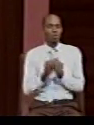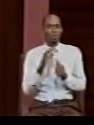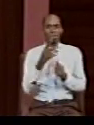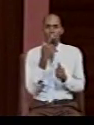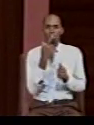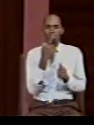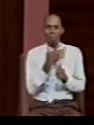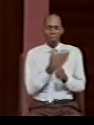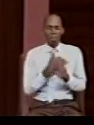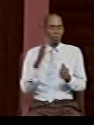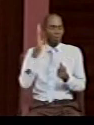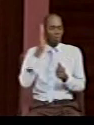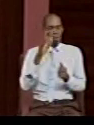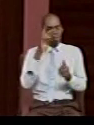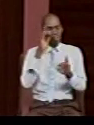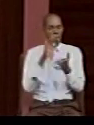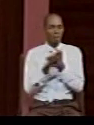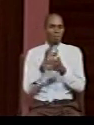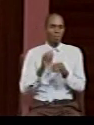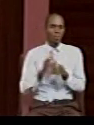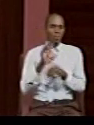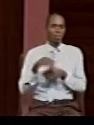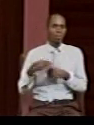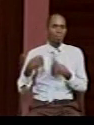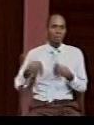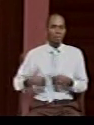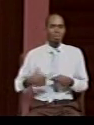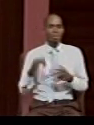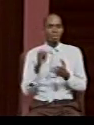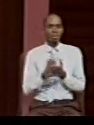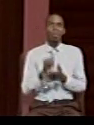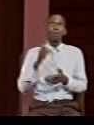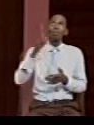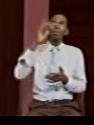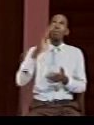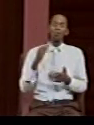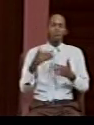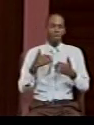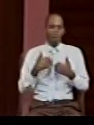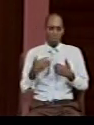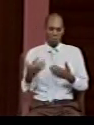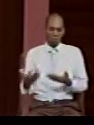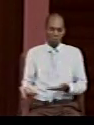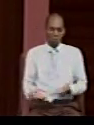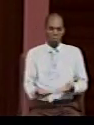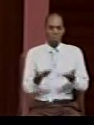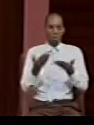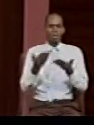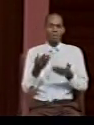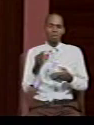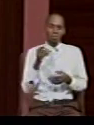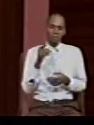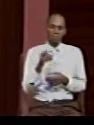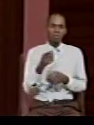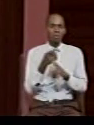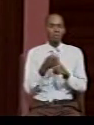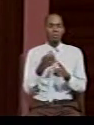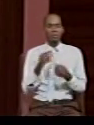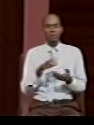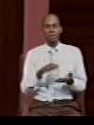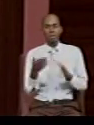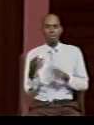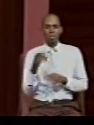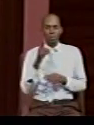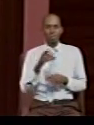thine heart that God has raised him from the dead, thou